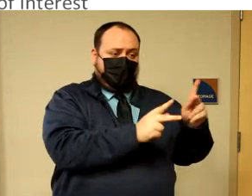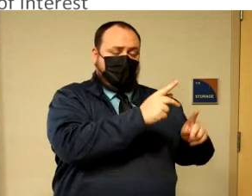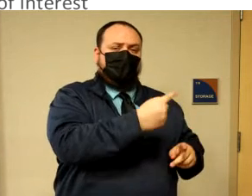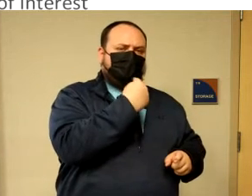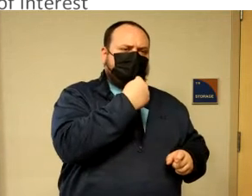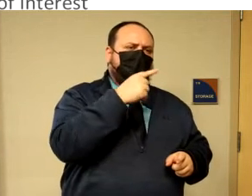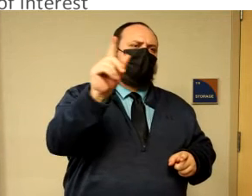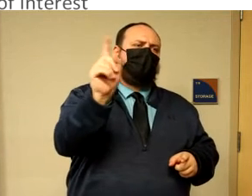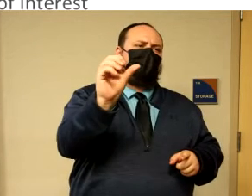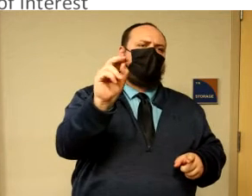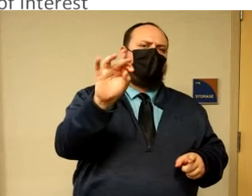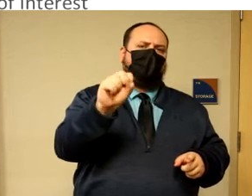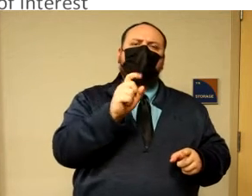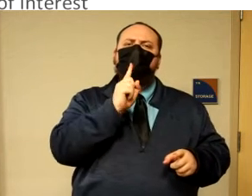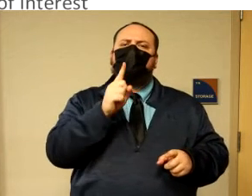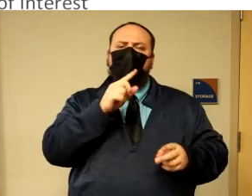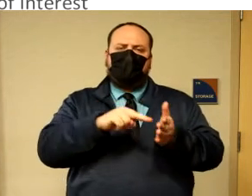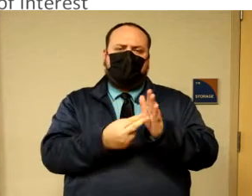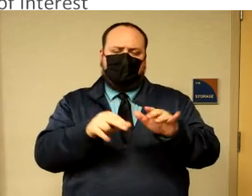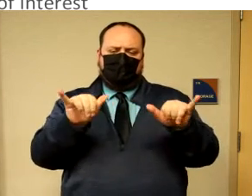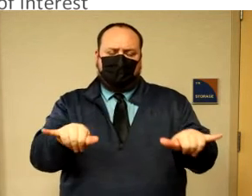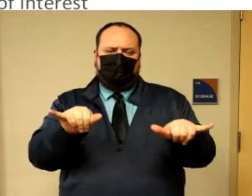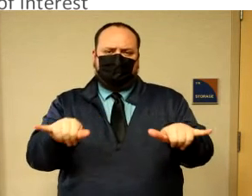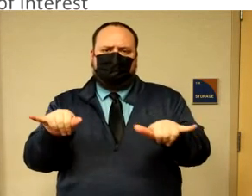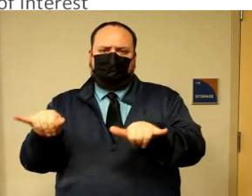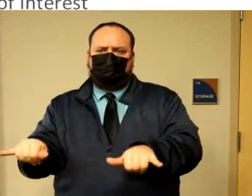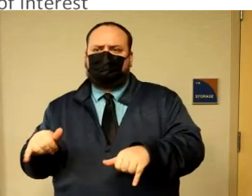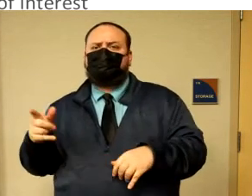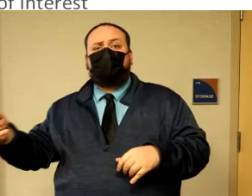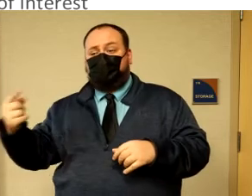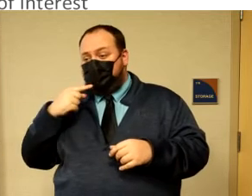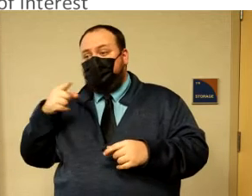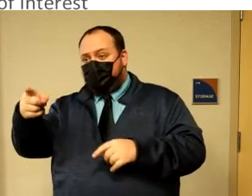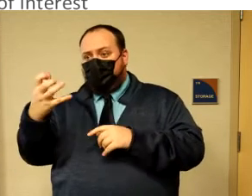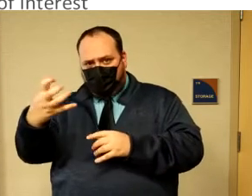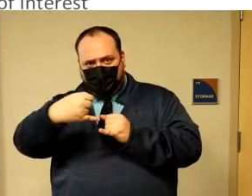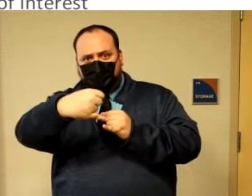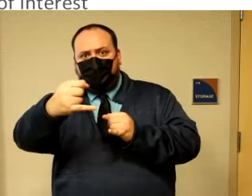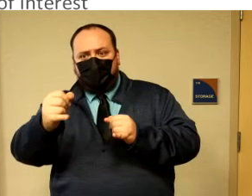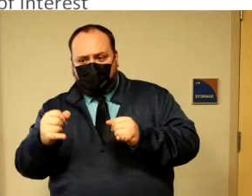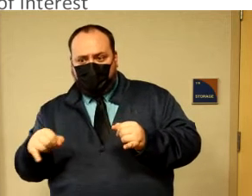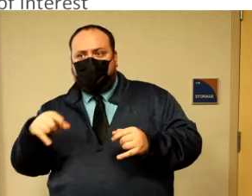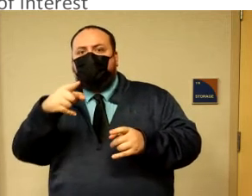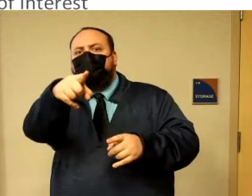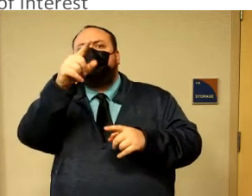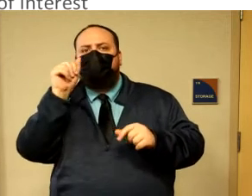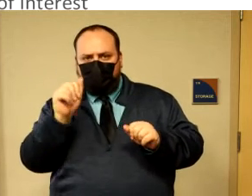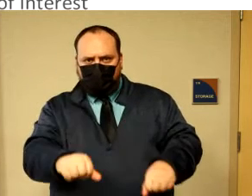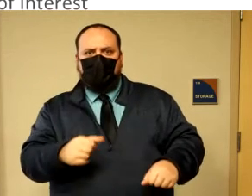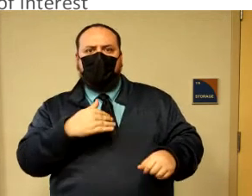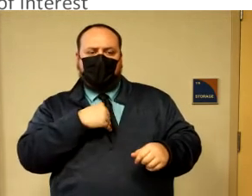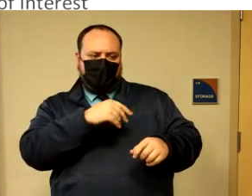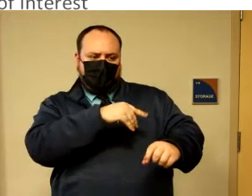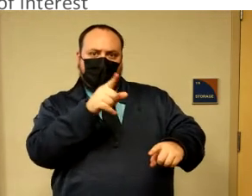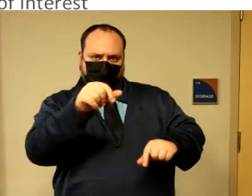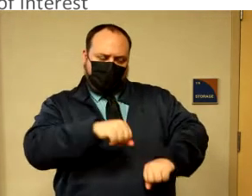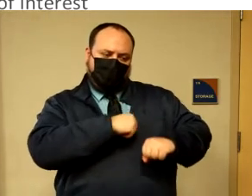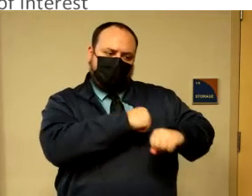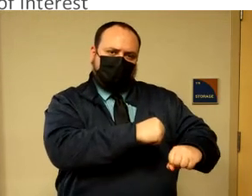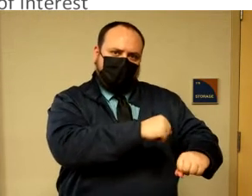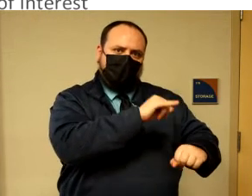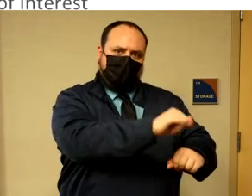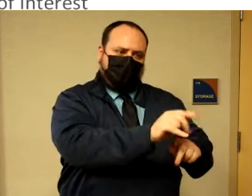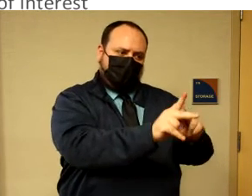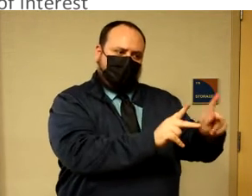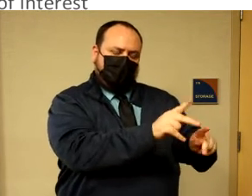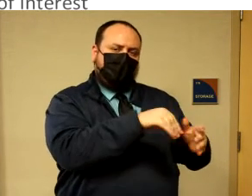protects opportunity for communities from protected classes to elect candidates of choice, right? Then we